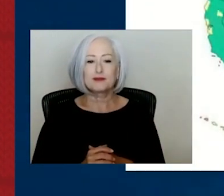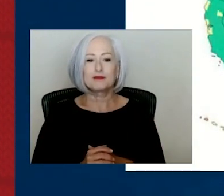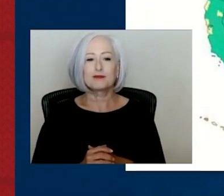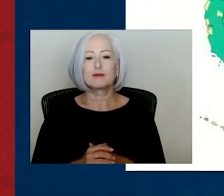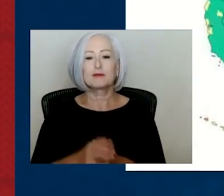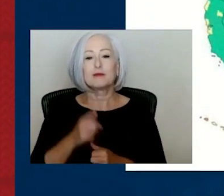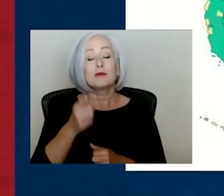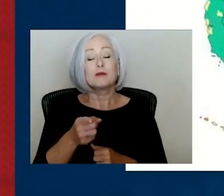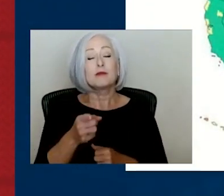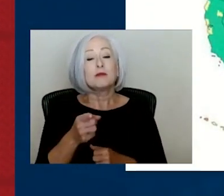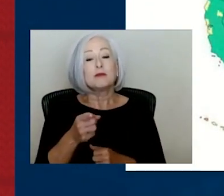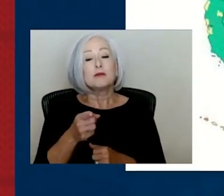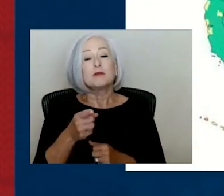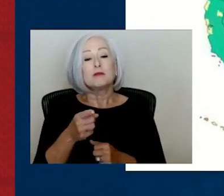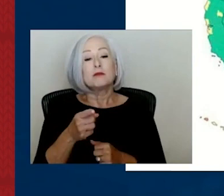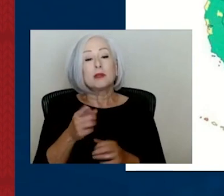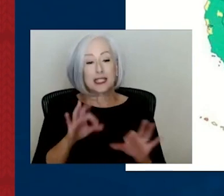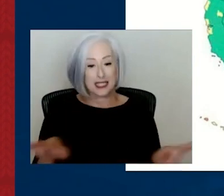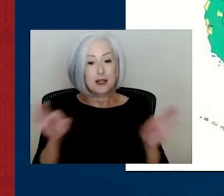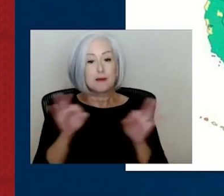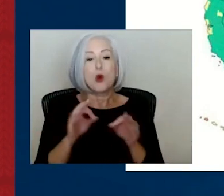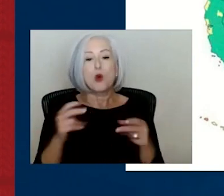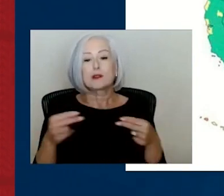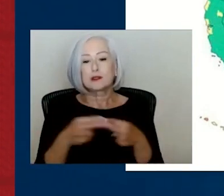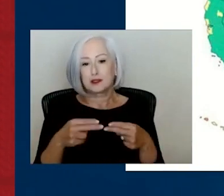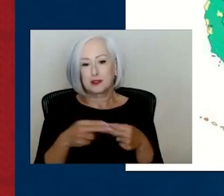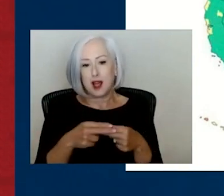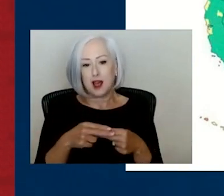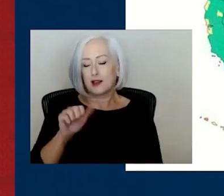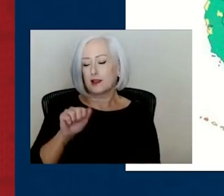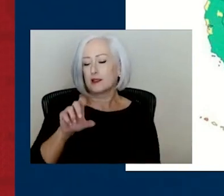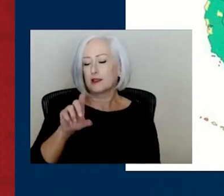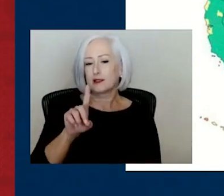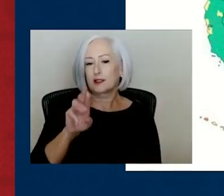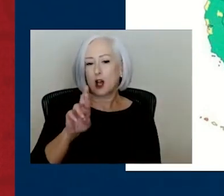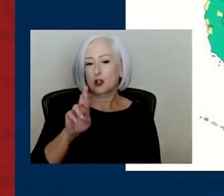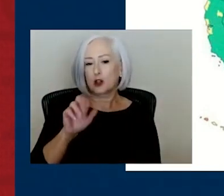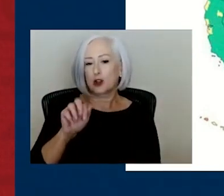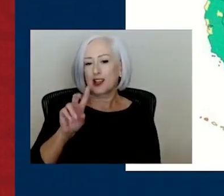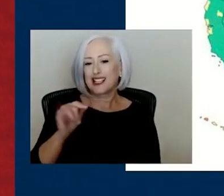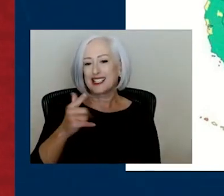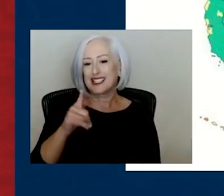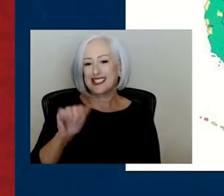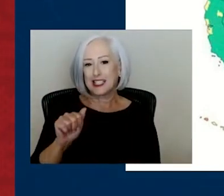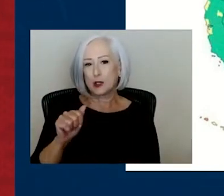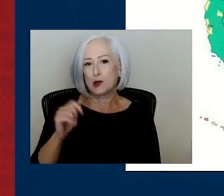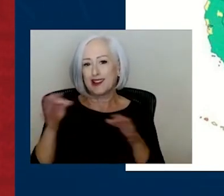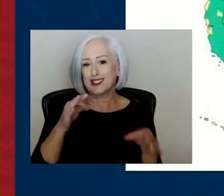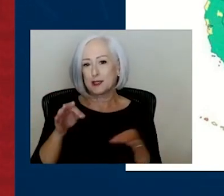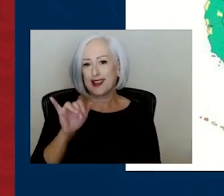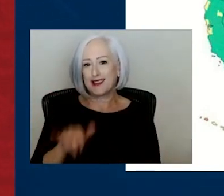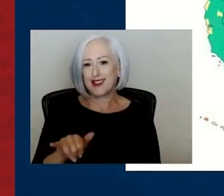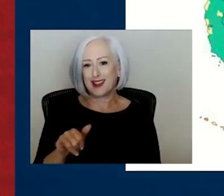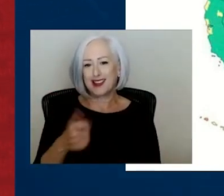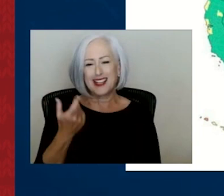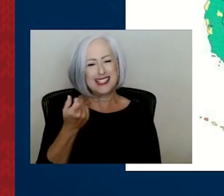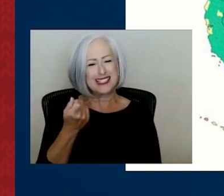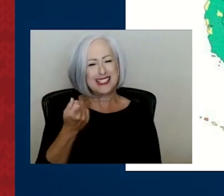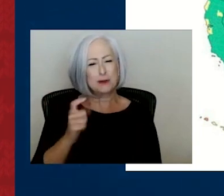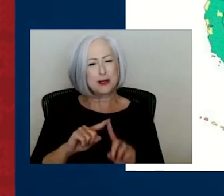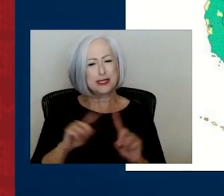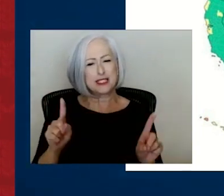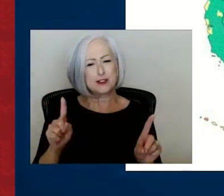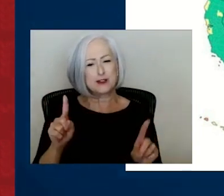All right, this is an important slide, and I'm going to let Dr. Adiga take this because this is a different kind of heat map than what we usually